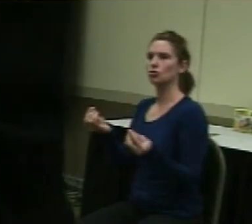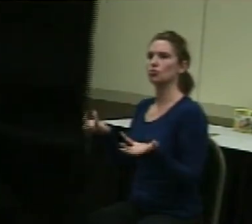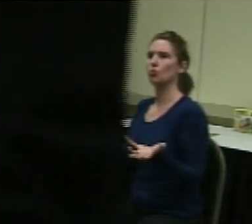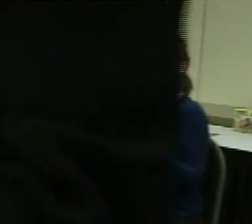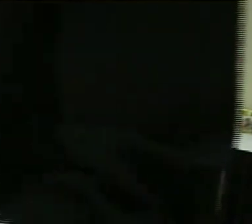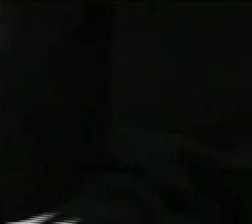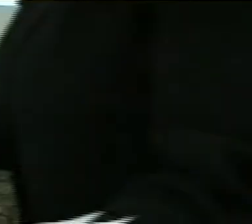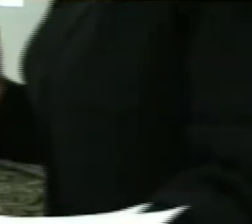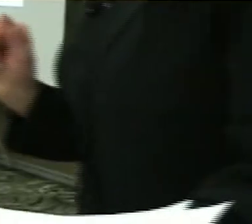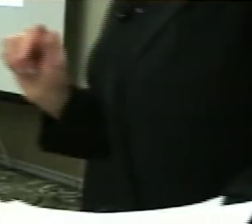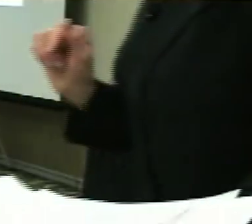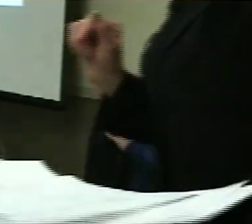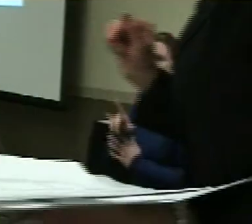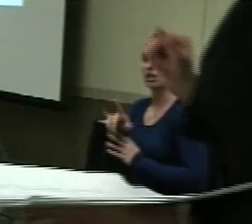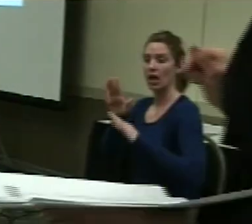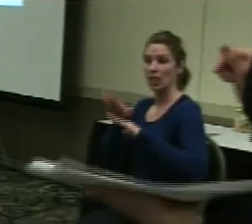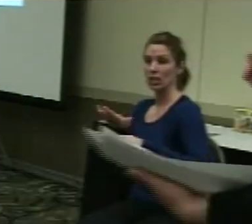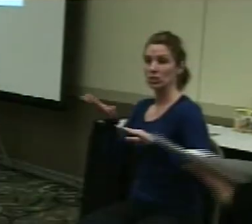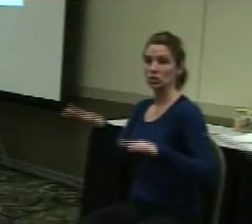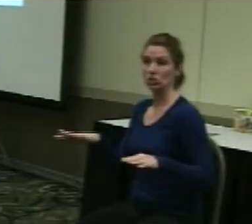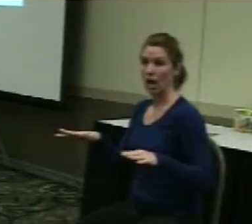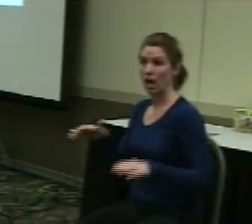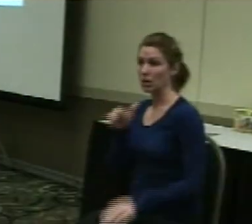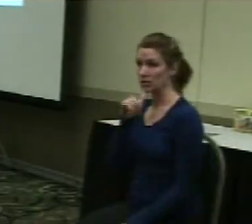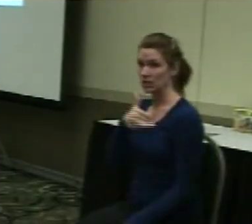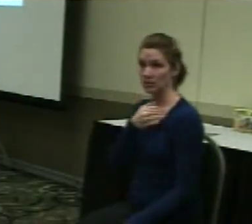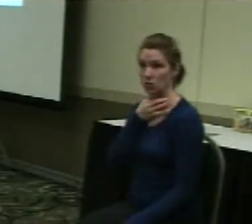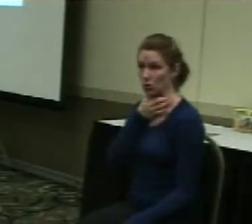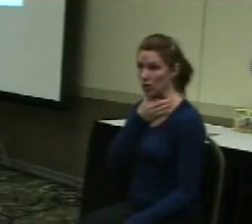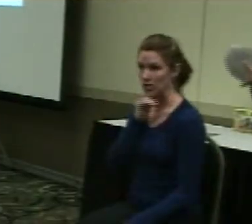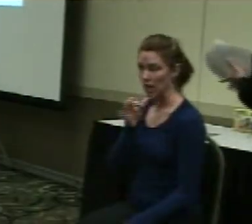your question. The child lacks curiosity.